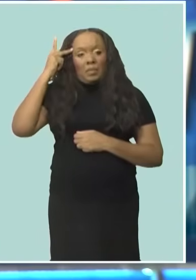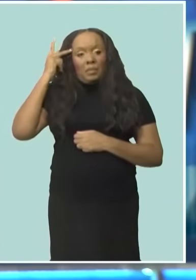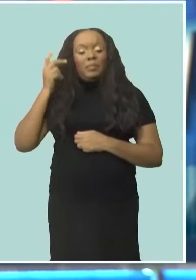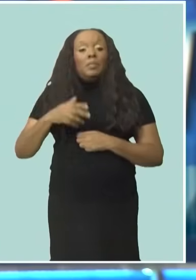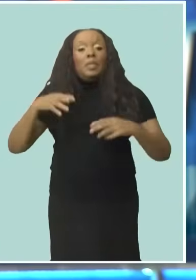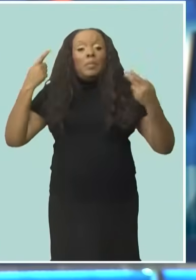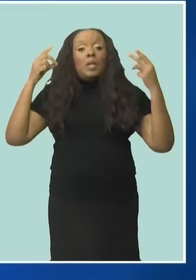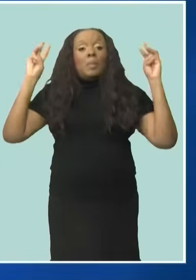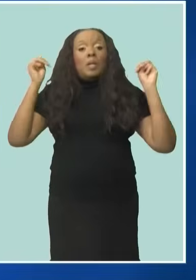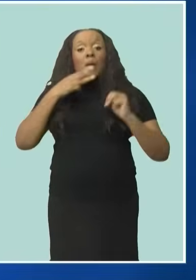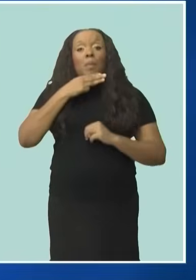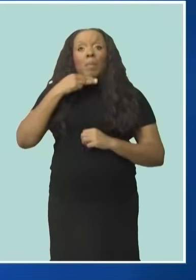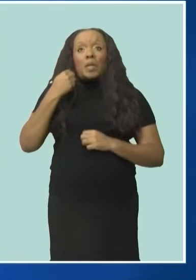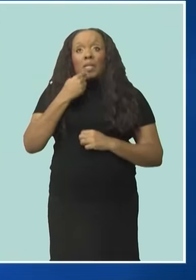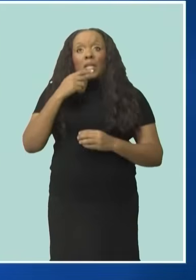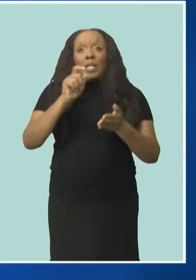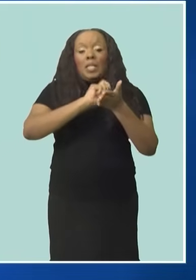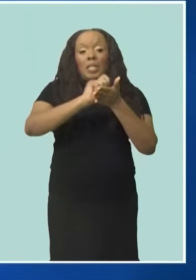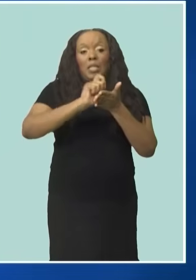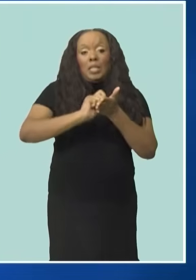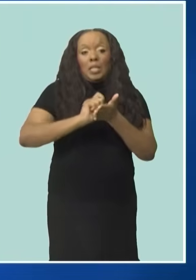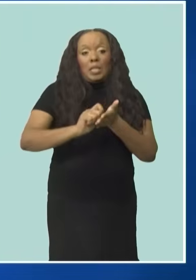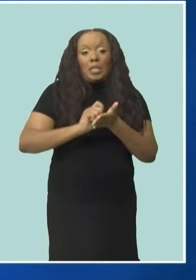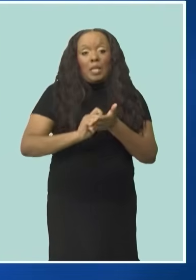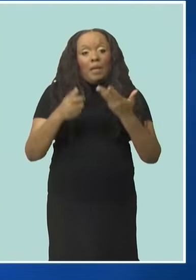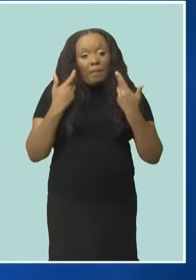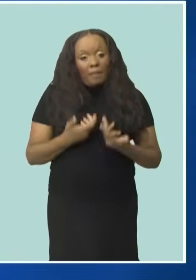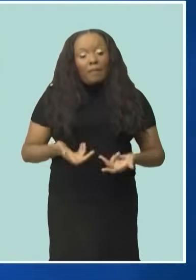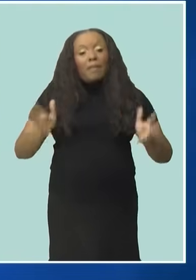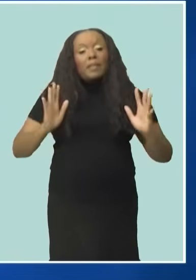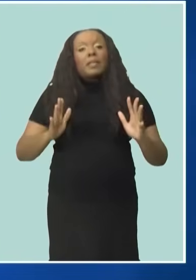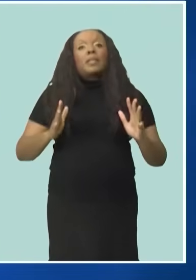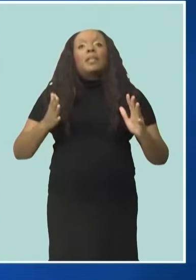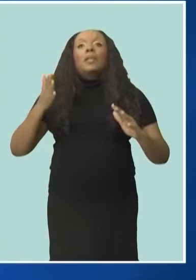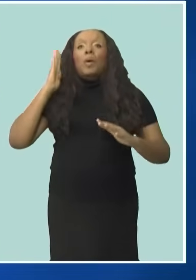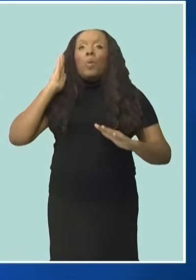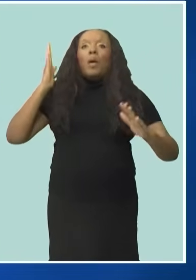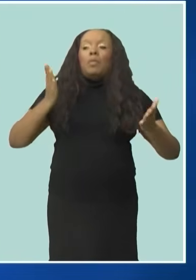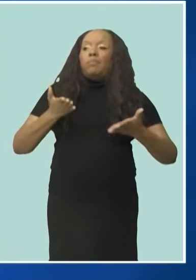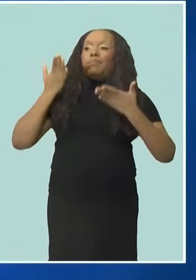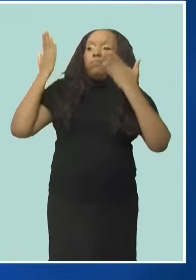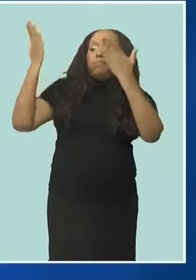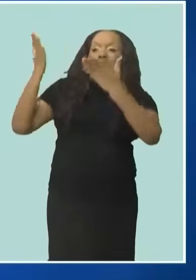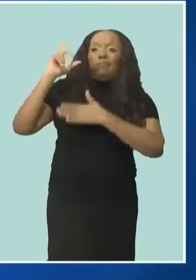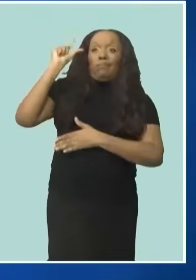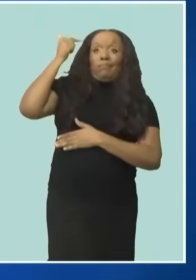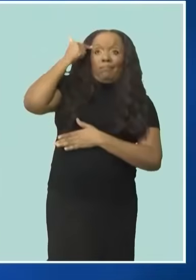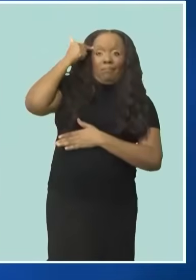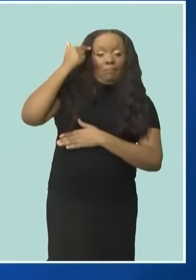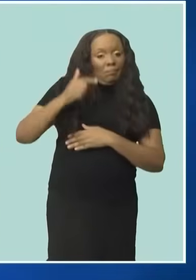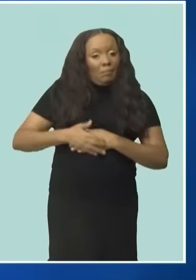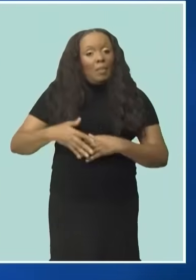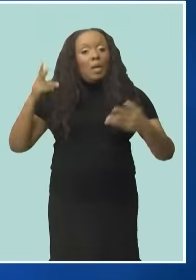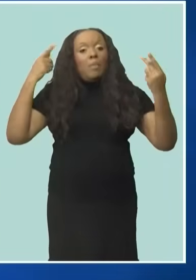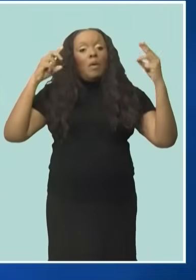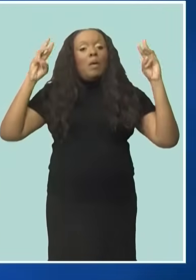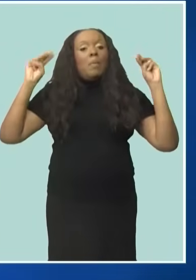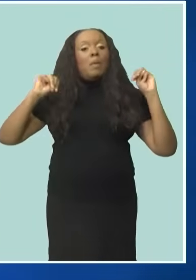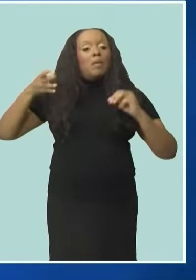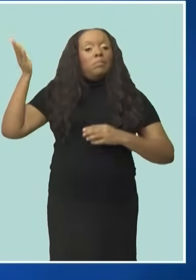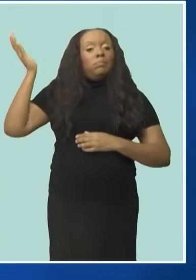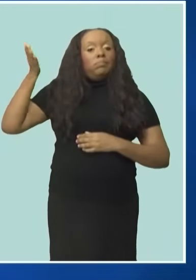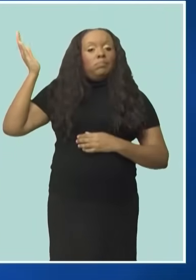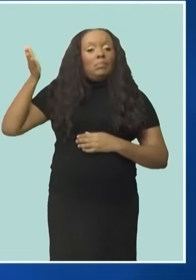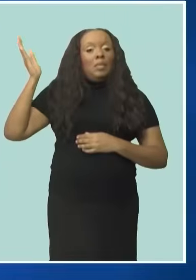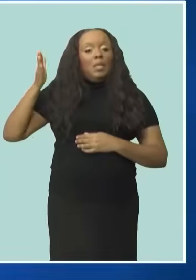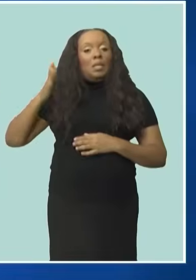Mottley. She says the draft bill has been completed and is now being presented to Cabinet. Prime Minister Mottley was addressing